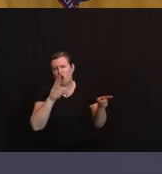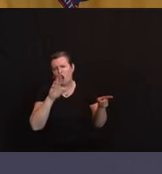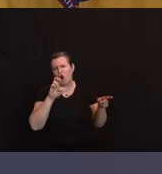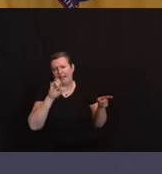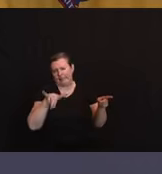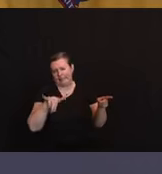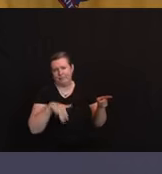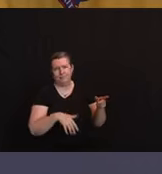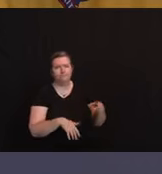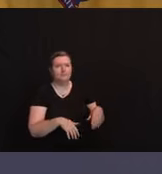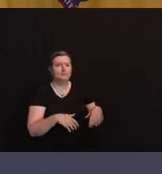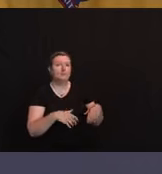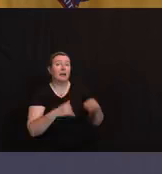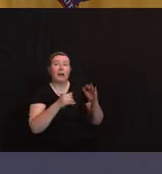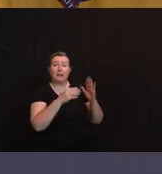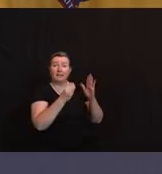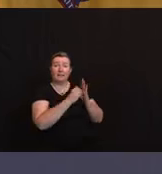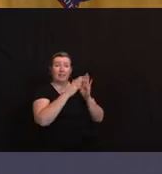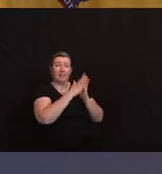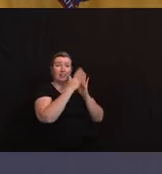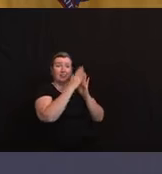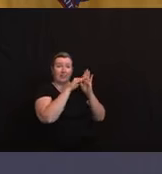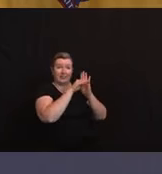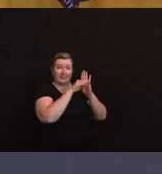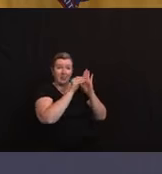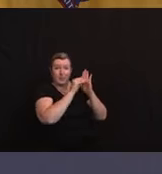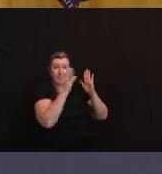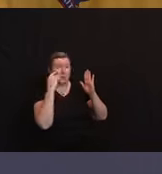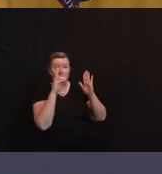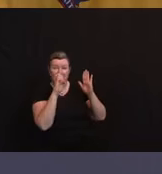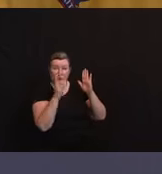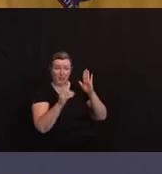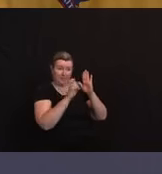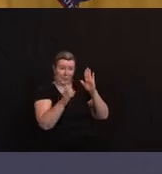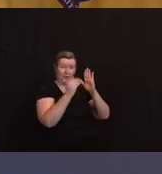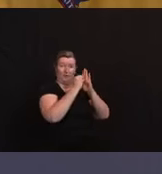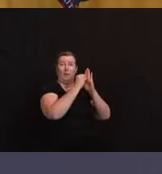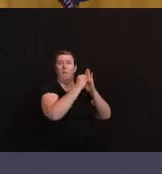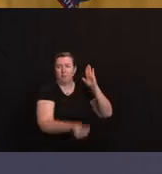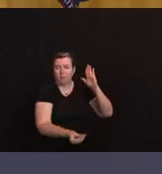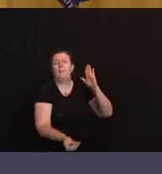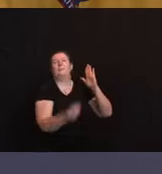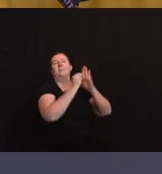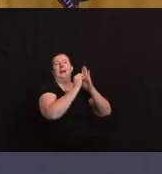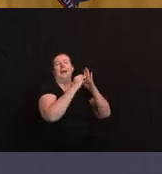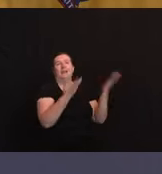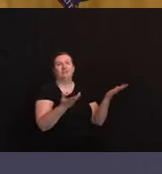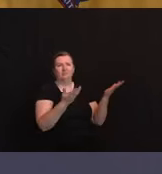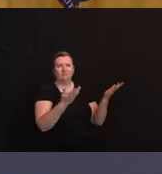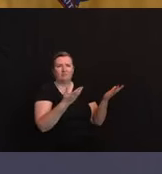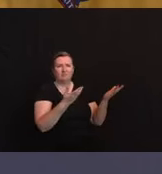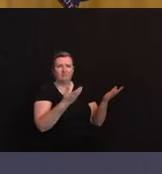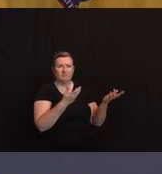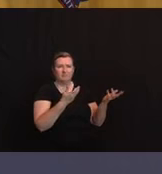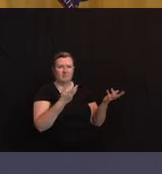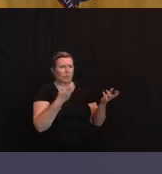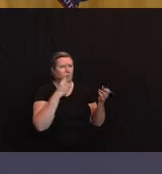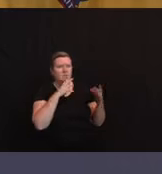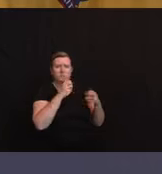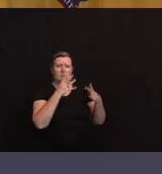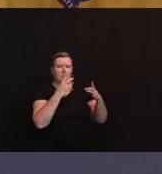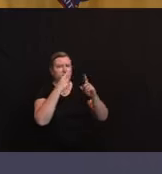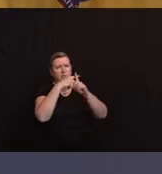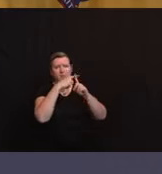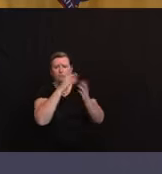they come off it again and stay off it. I know he does as well, for sure. Can't say enough good things about him. I've got